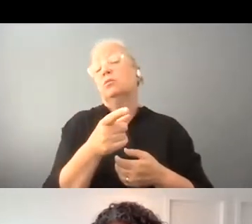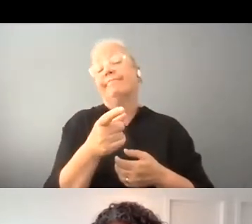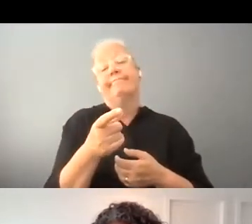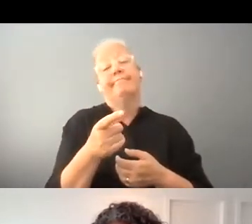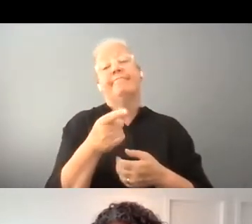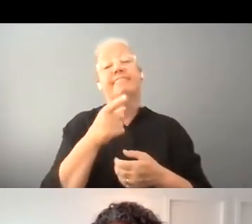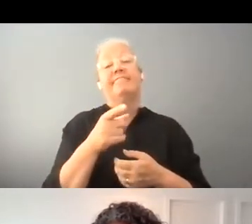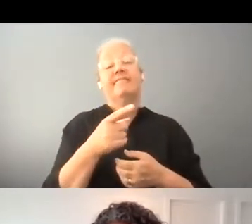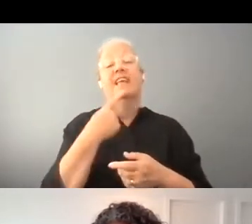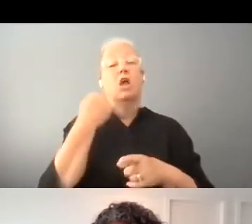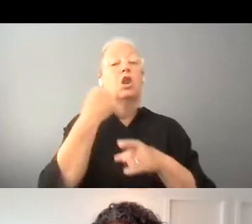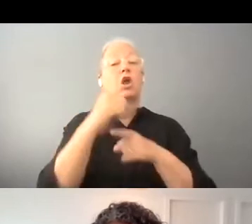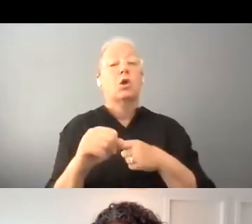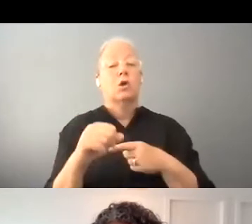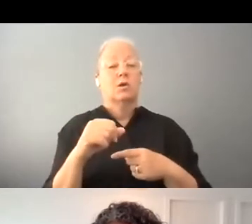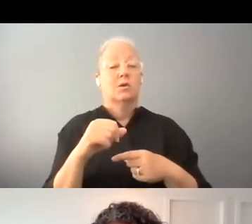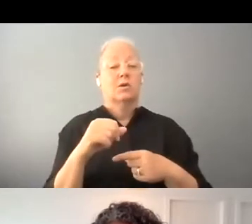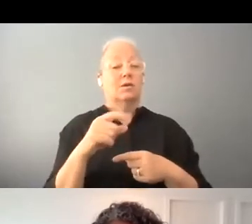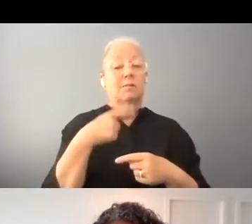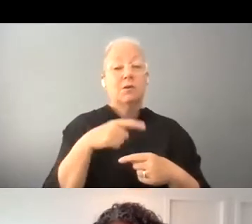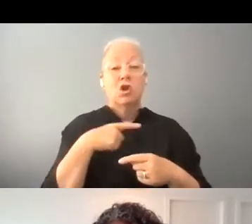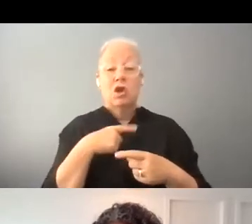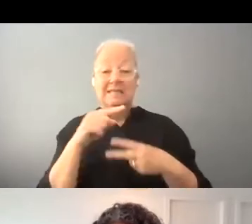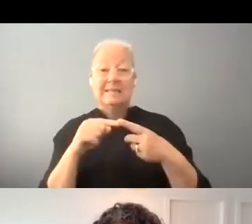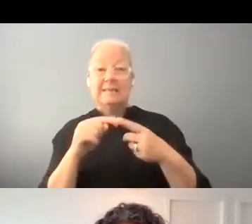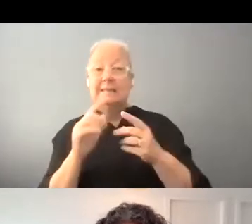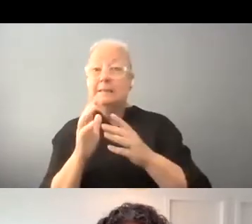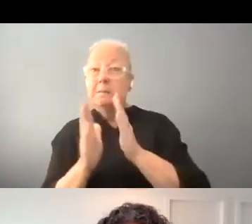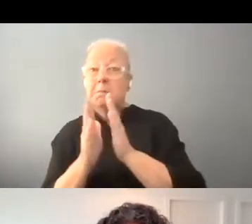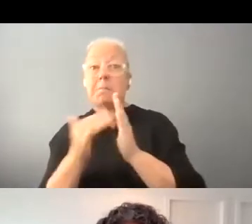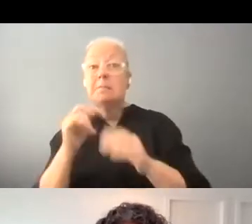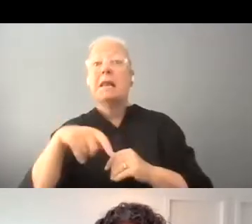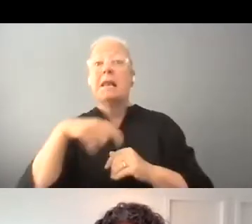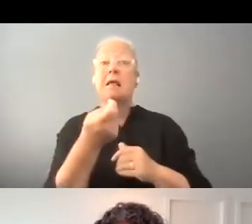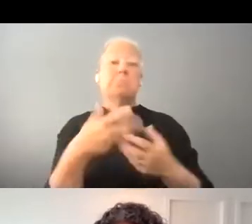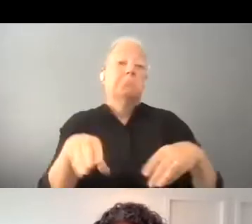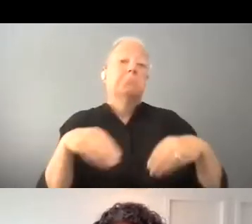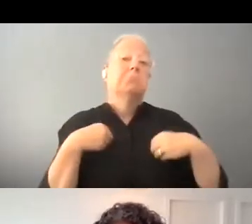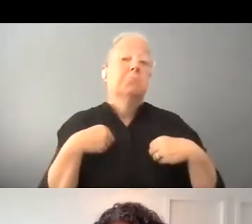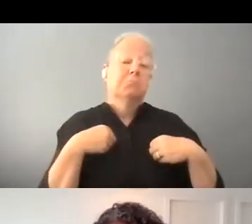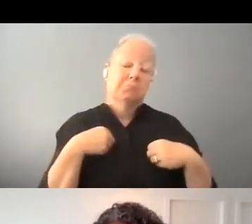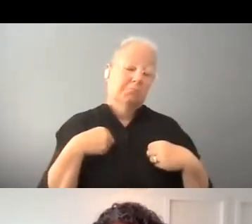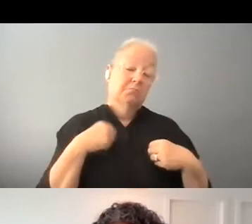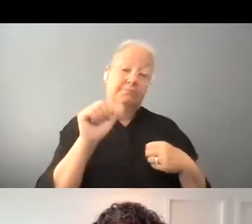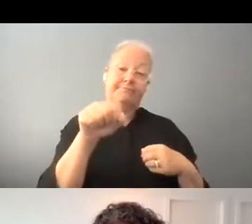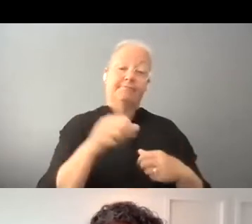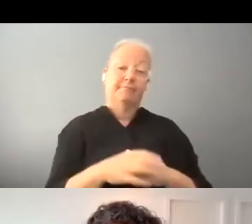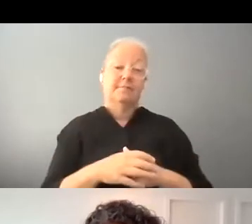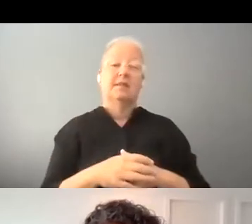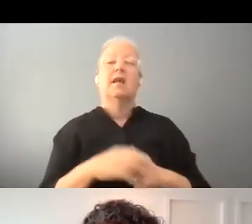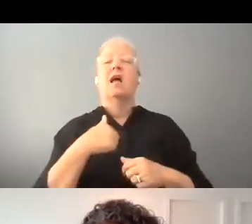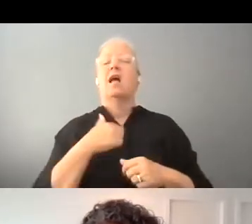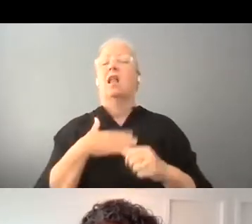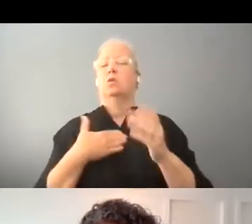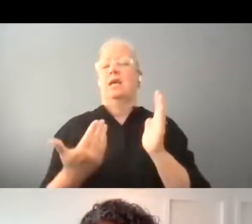declined on fine margins in previous rounds might make it through next round. So absolutely, I would add to that and say,